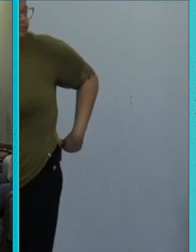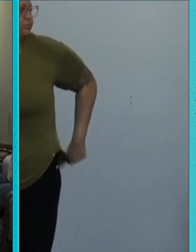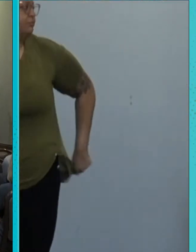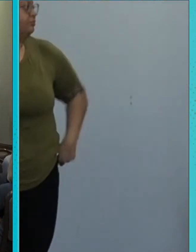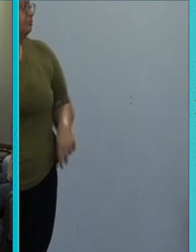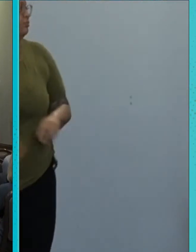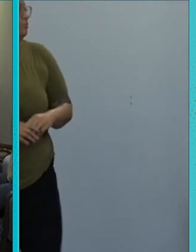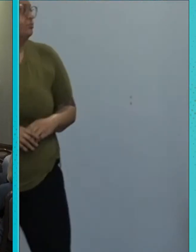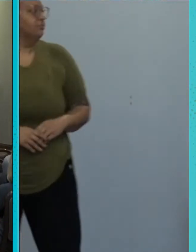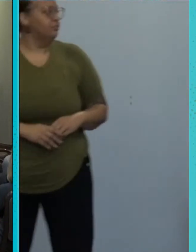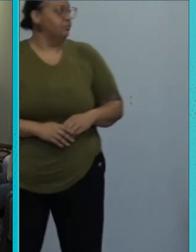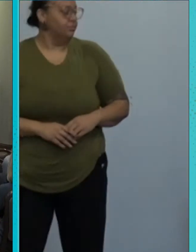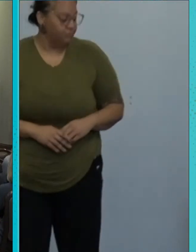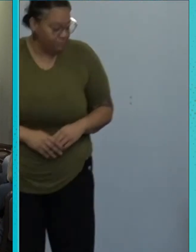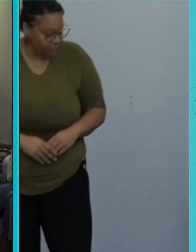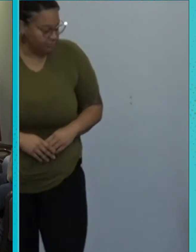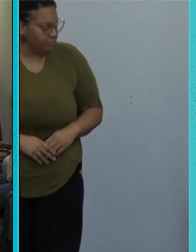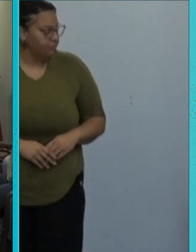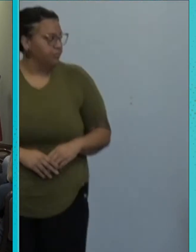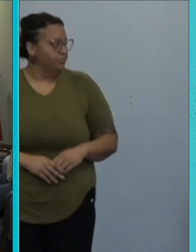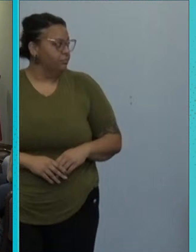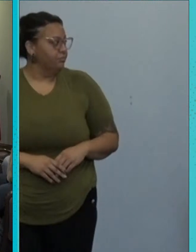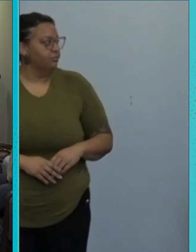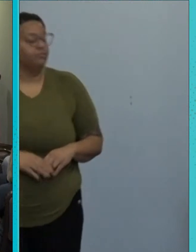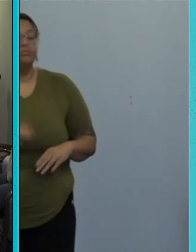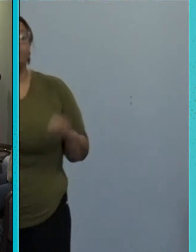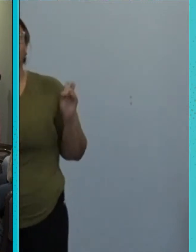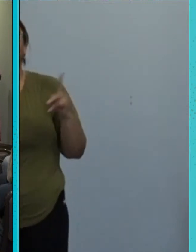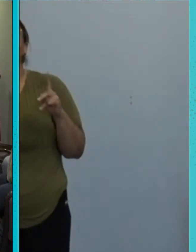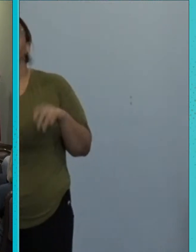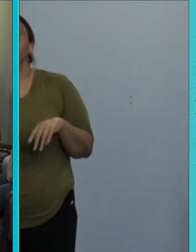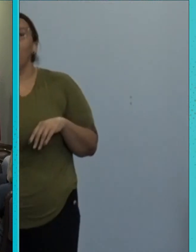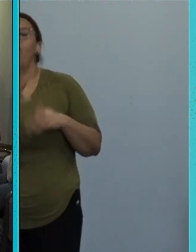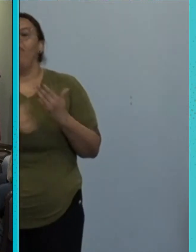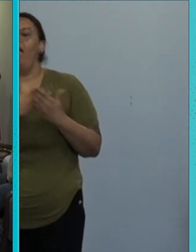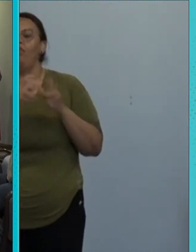Okay, we're going to call the other panelists on up to the stage.